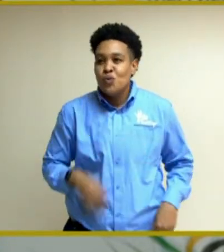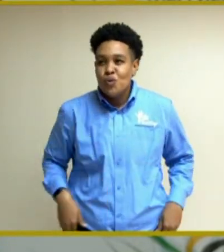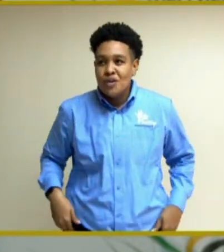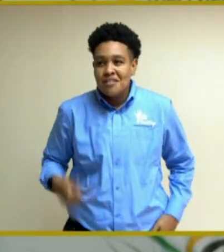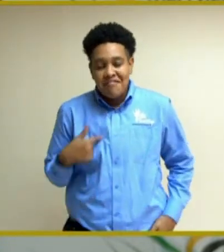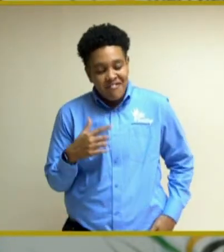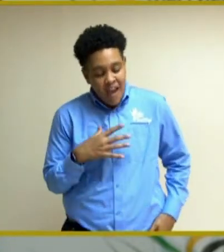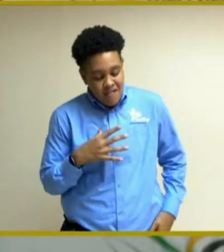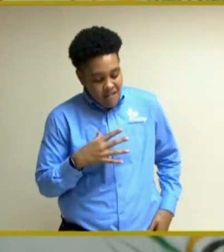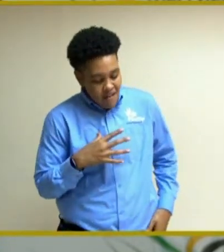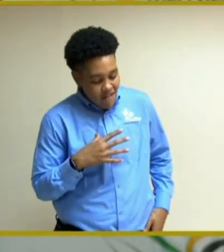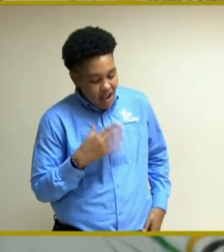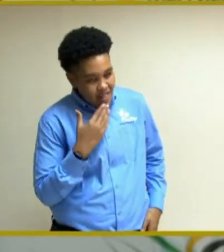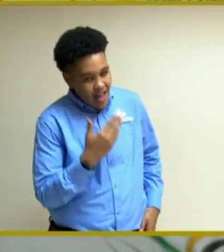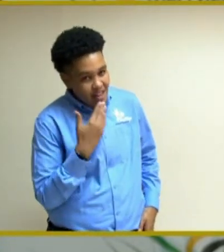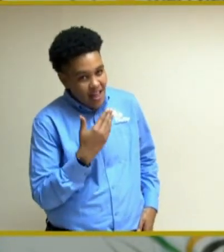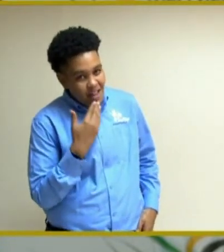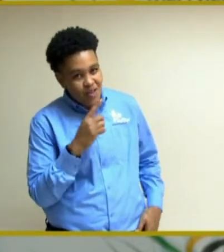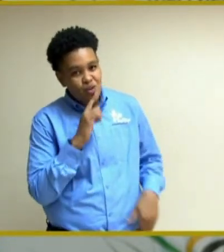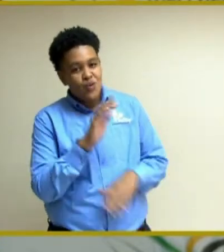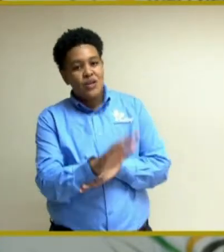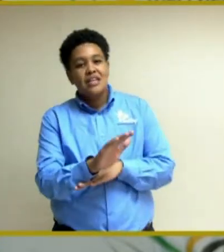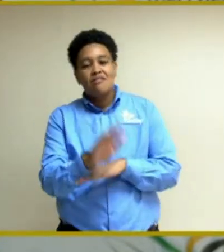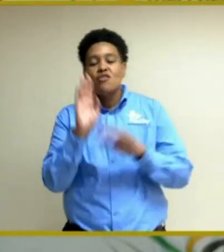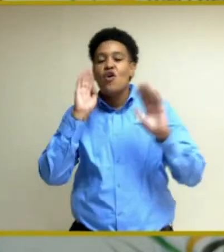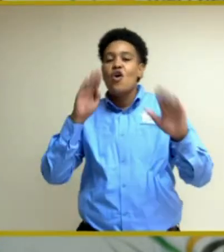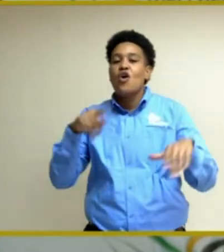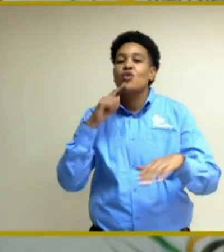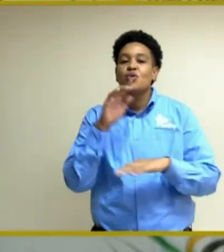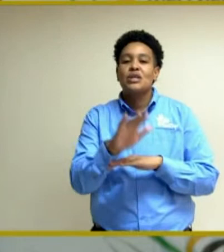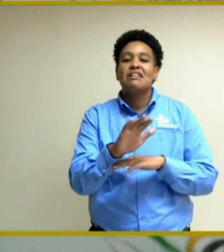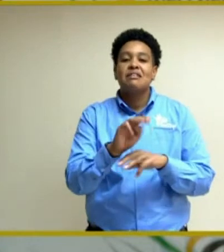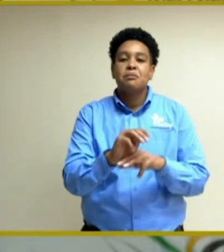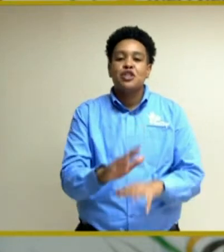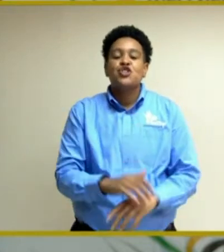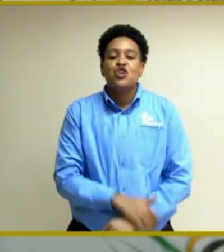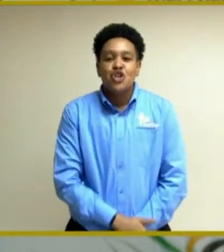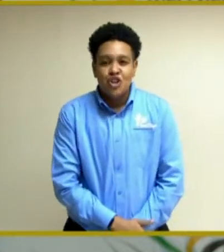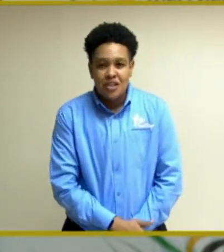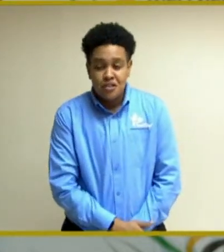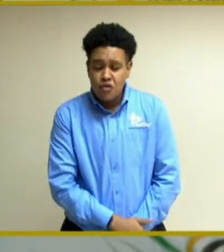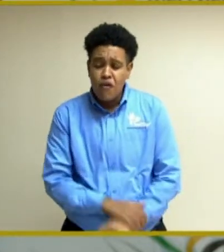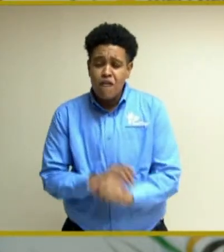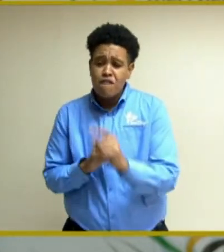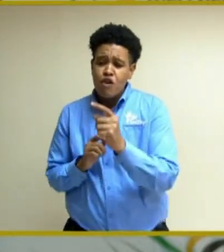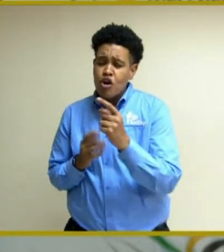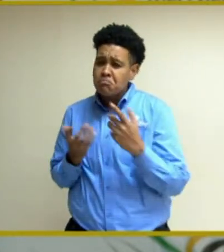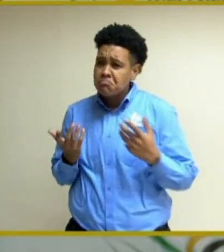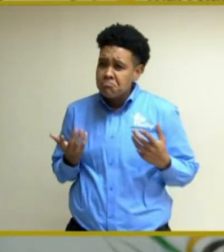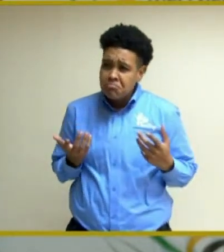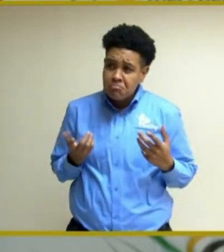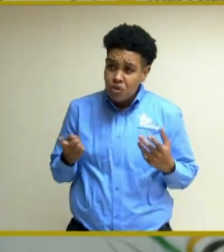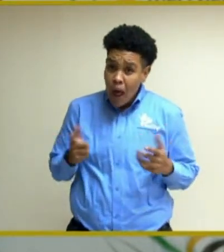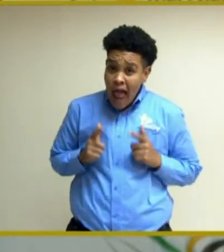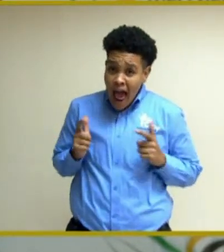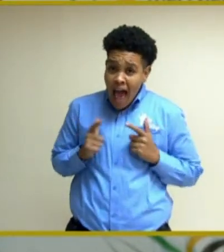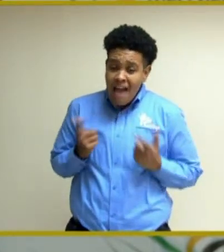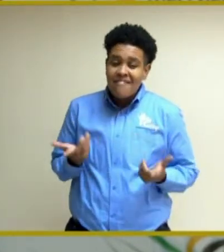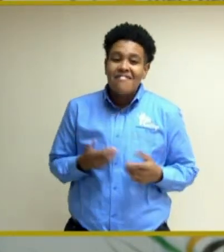I'm fine, thank you. Good evening, everyone. Good evening, Mr. Minister. All right, so first things first, you're